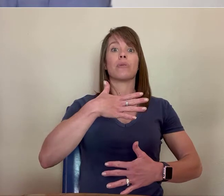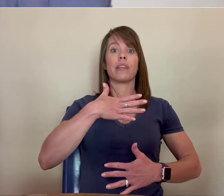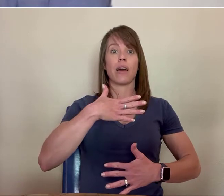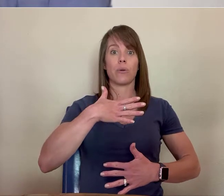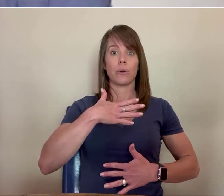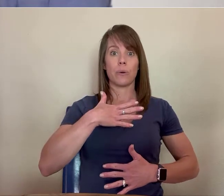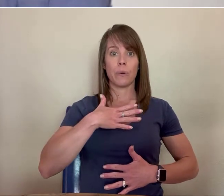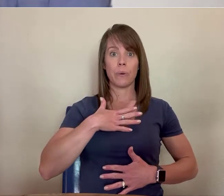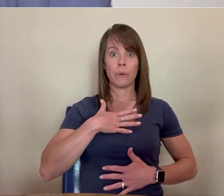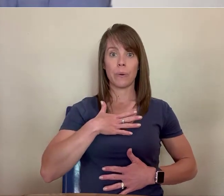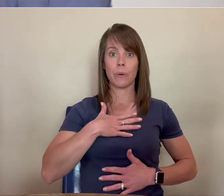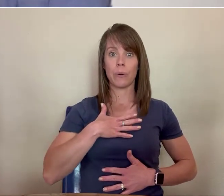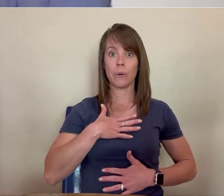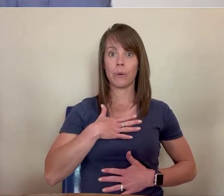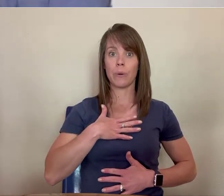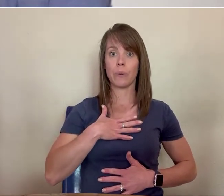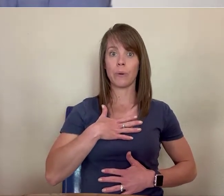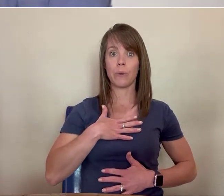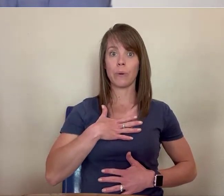and breathe out.